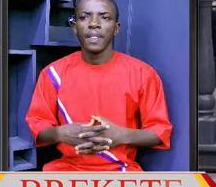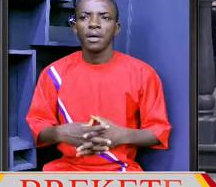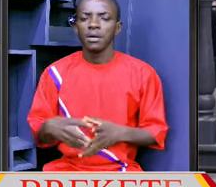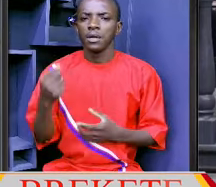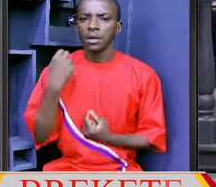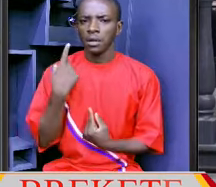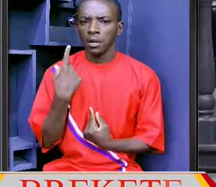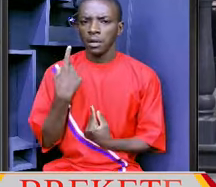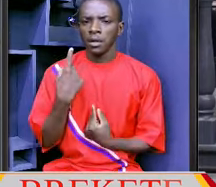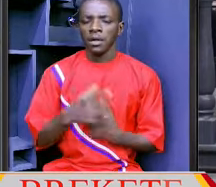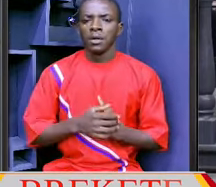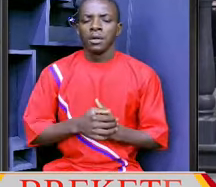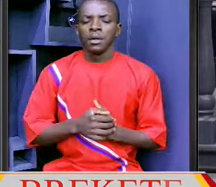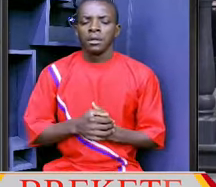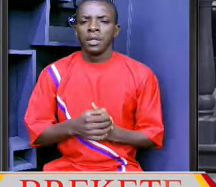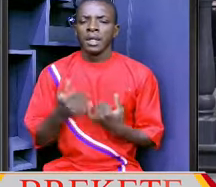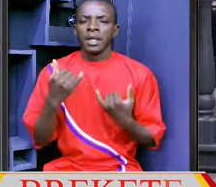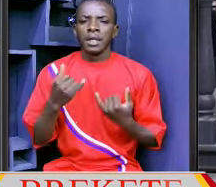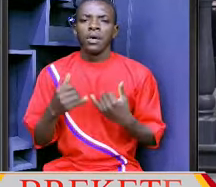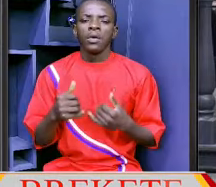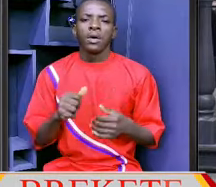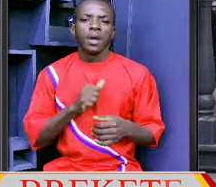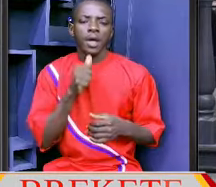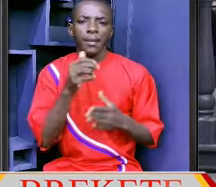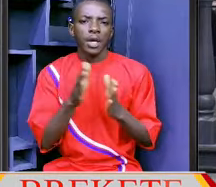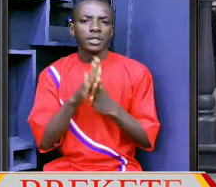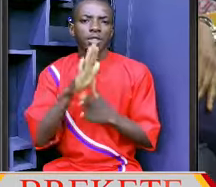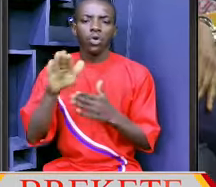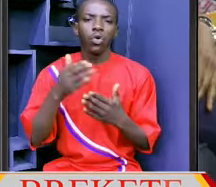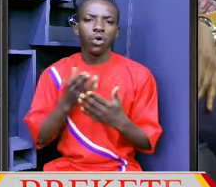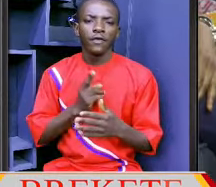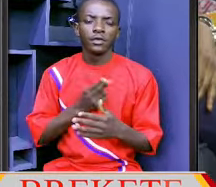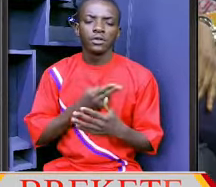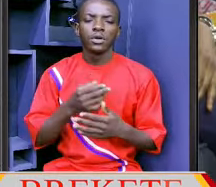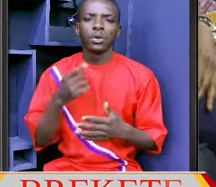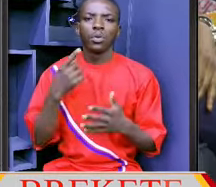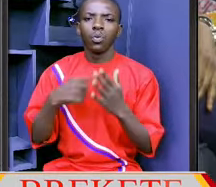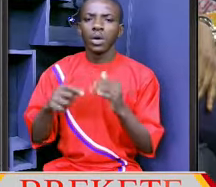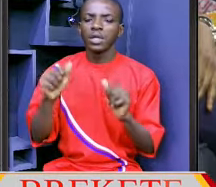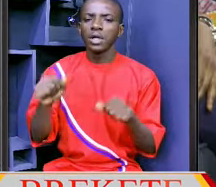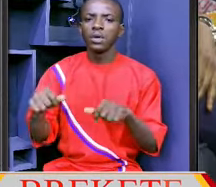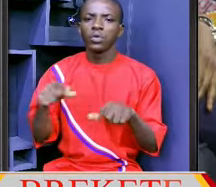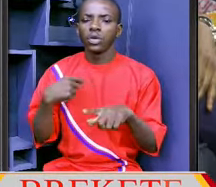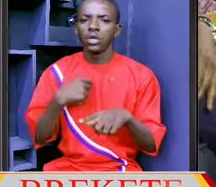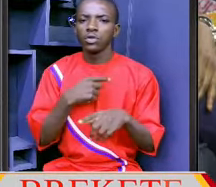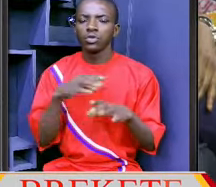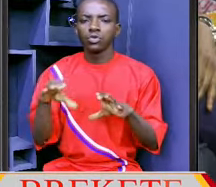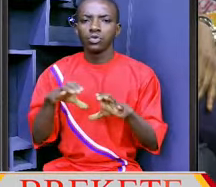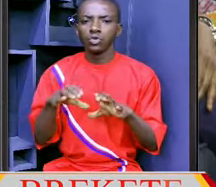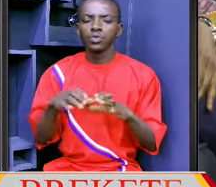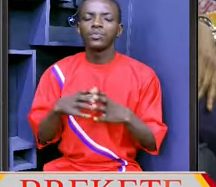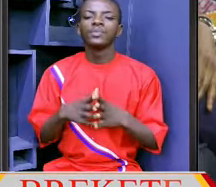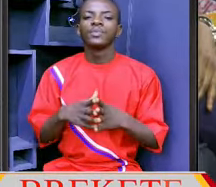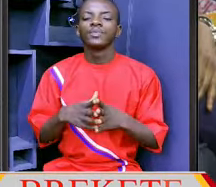Are we together? Now I am asking all of us, what can we do